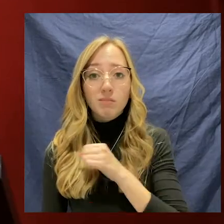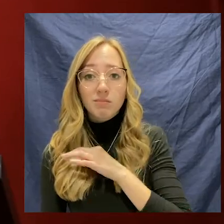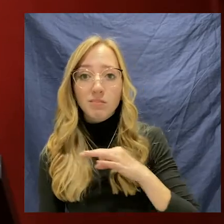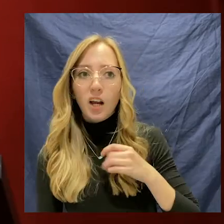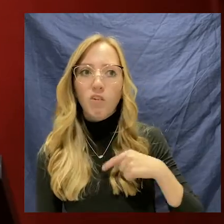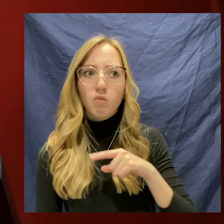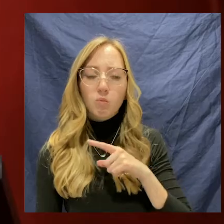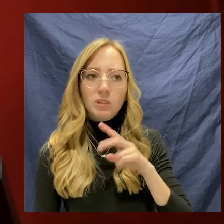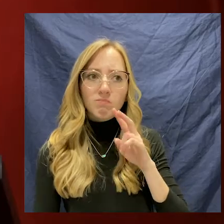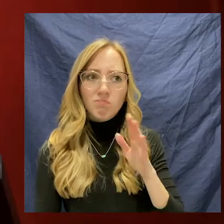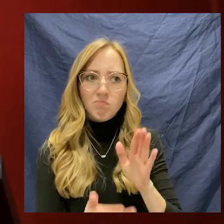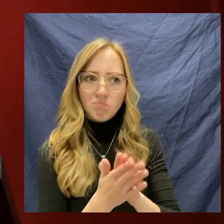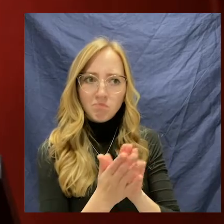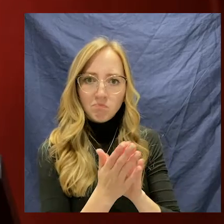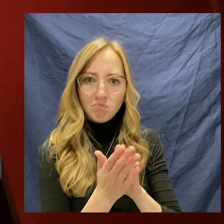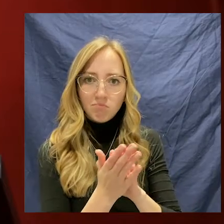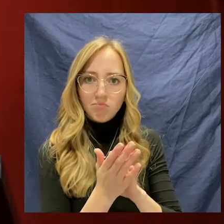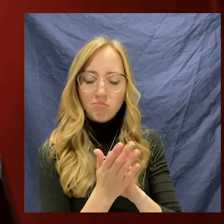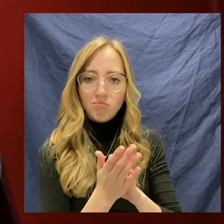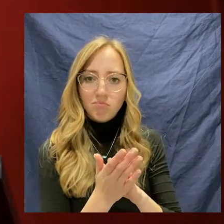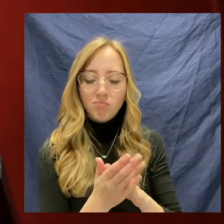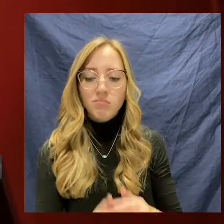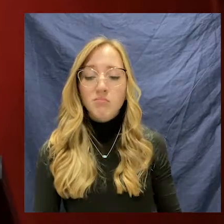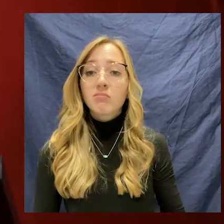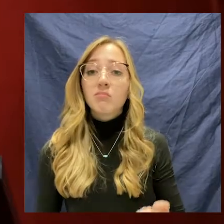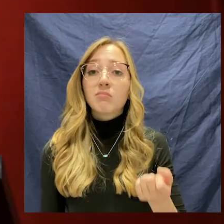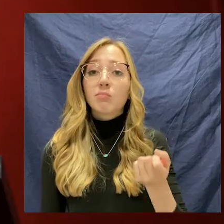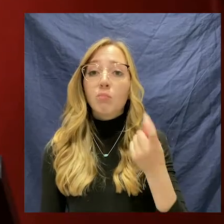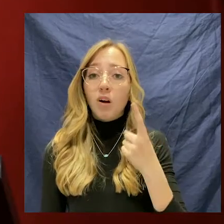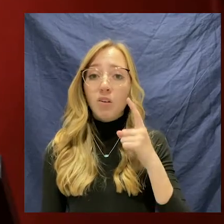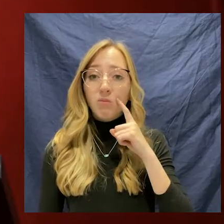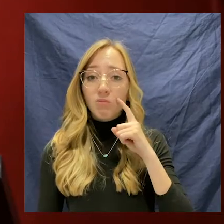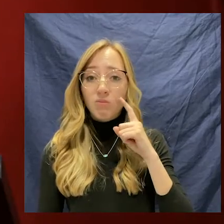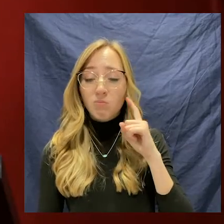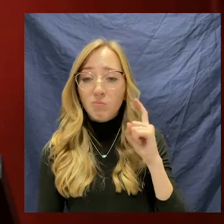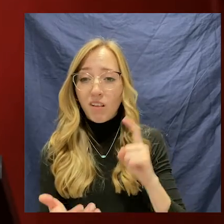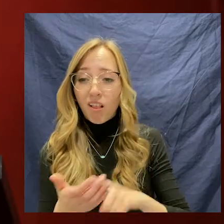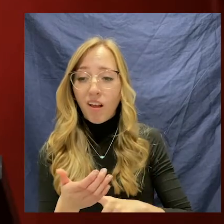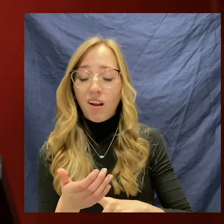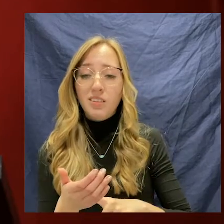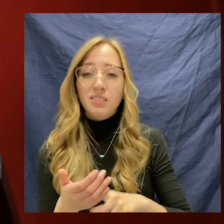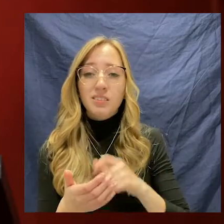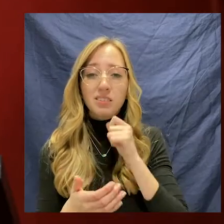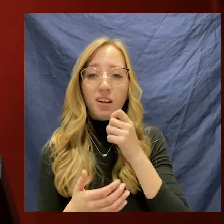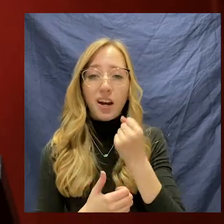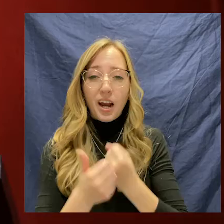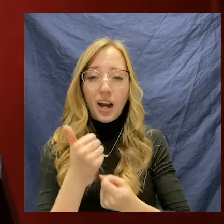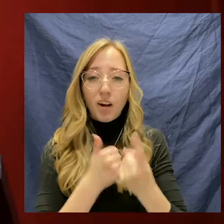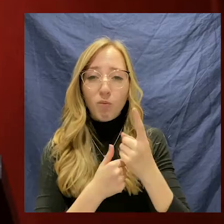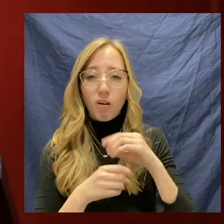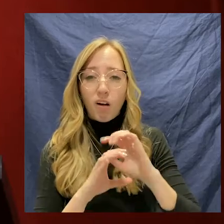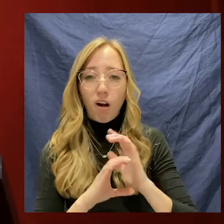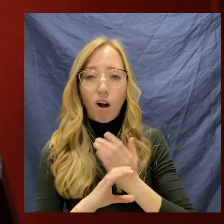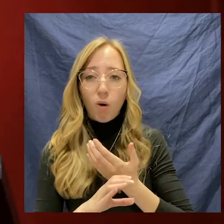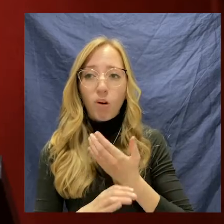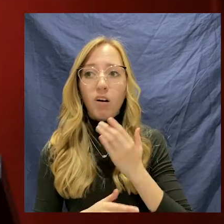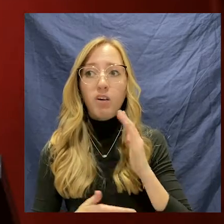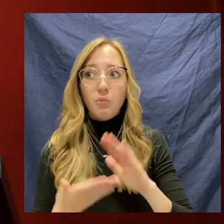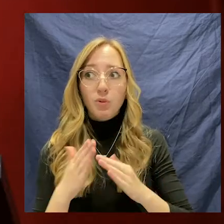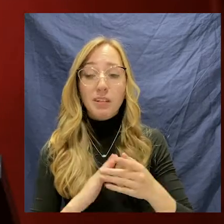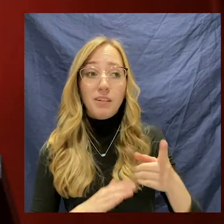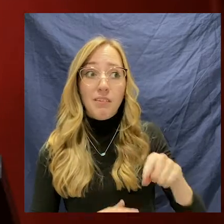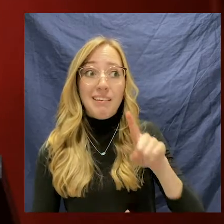and dedication of the staff, it has been realized that not everyone in our community who needs help is being